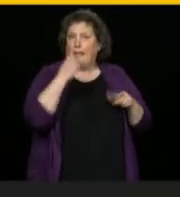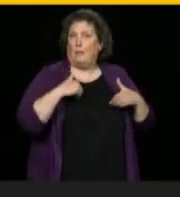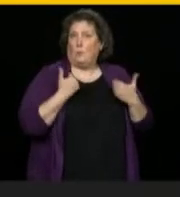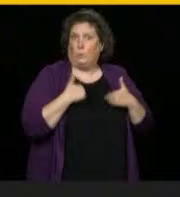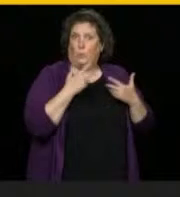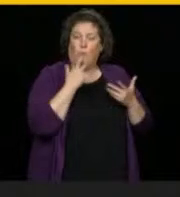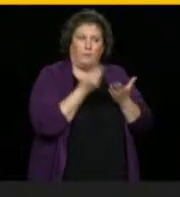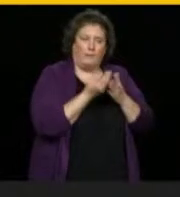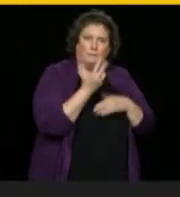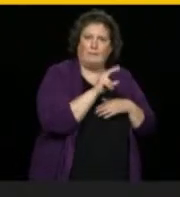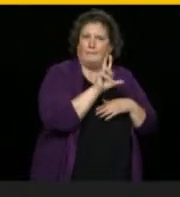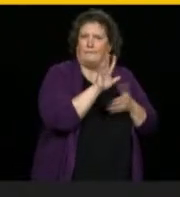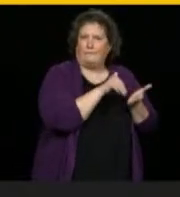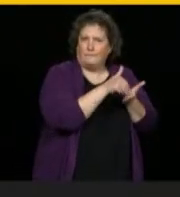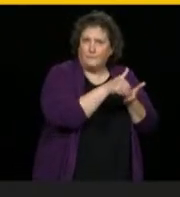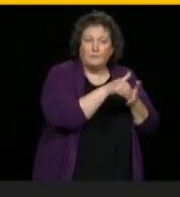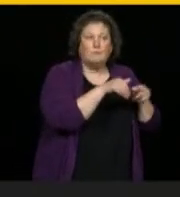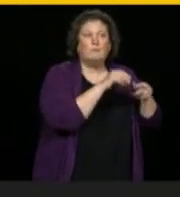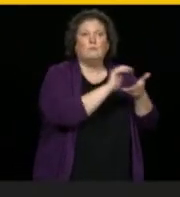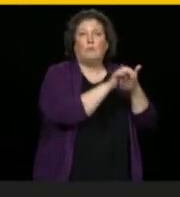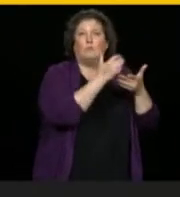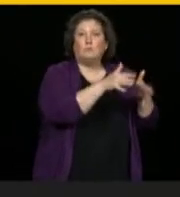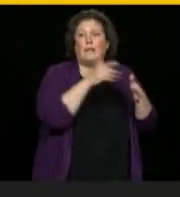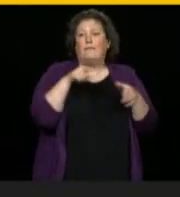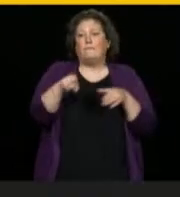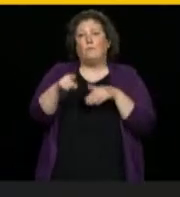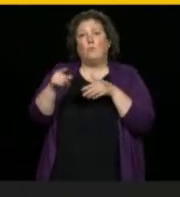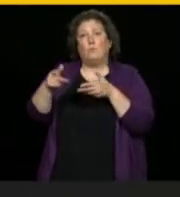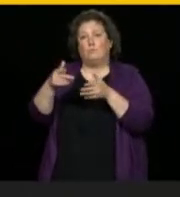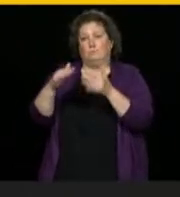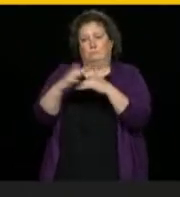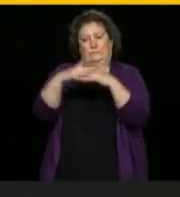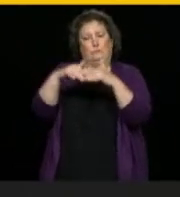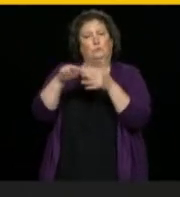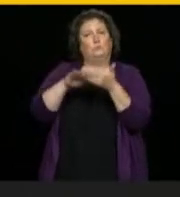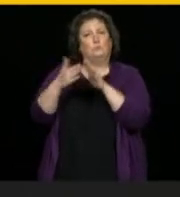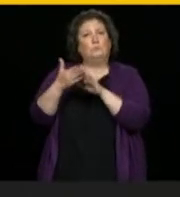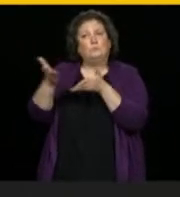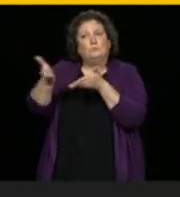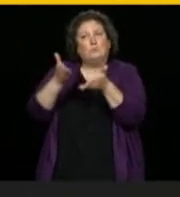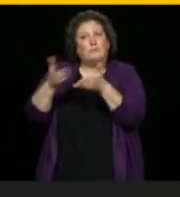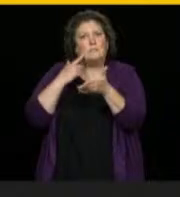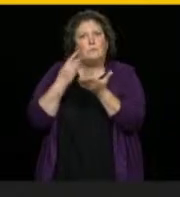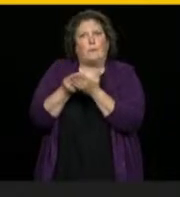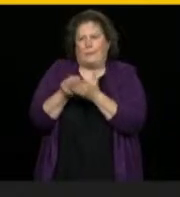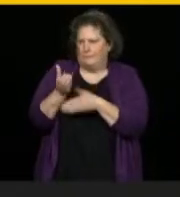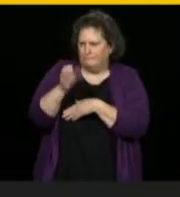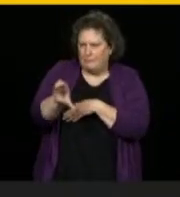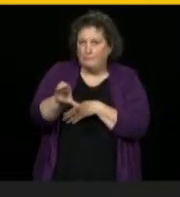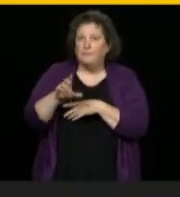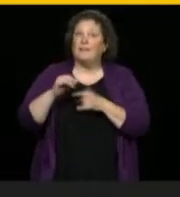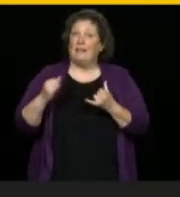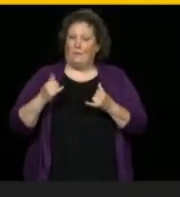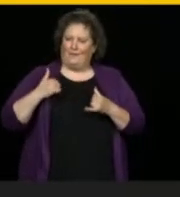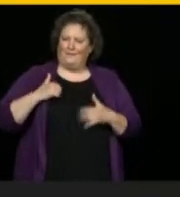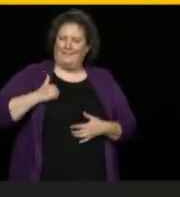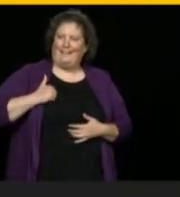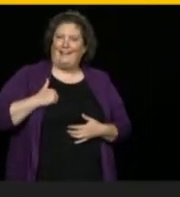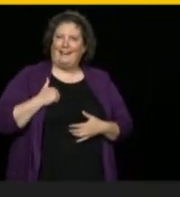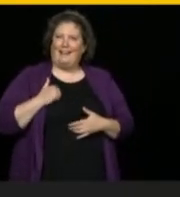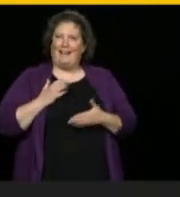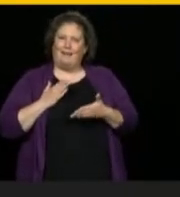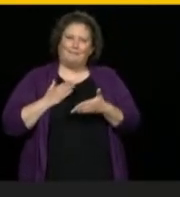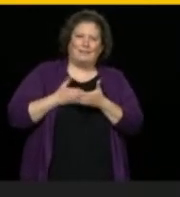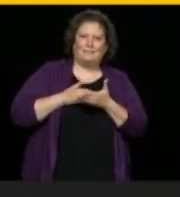Indigenous communities. And we now have Canada's anti-racism strategy, which has begun its work to change the way we do